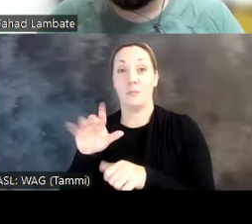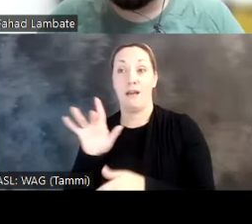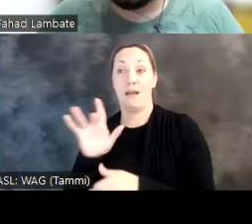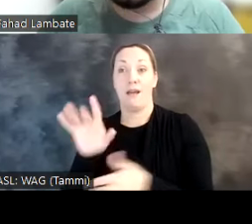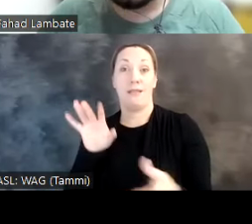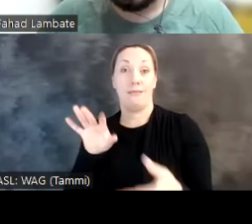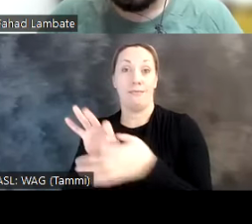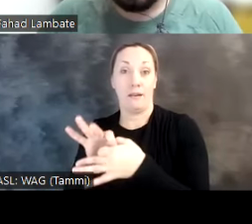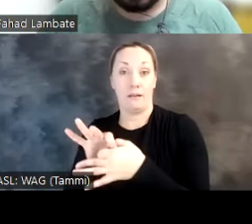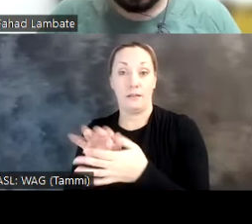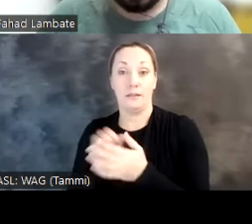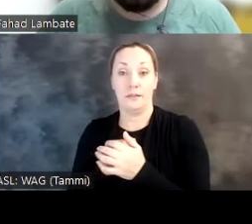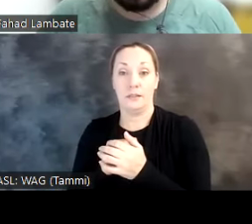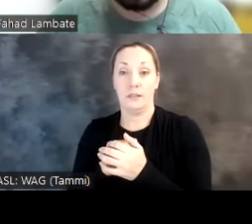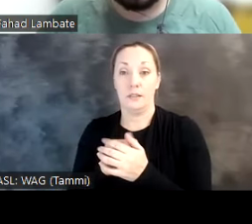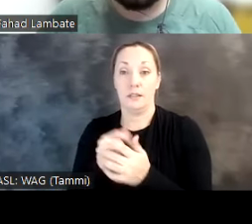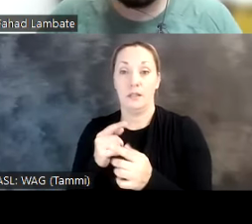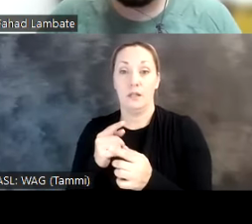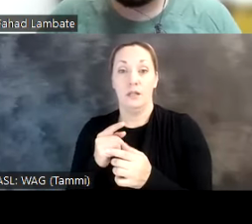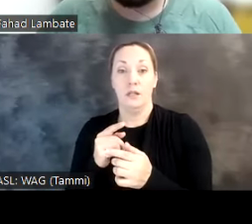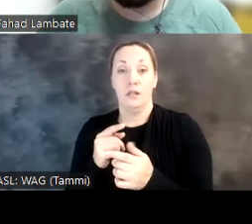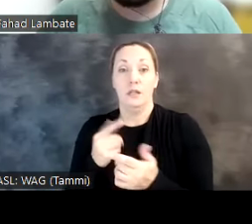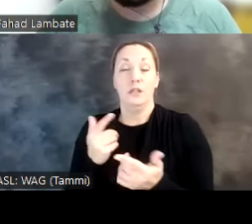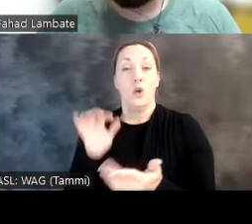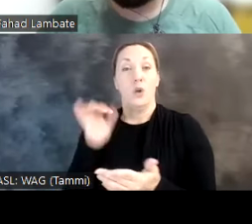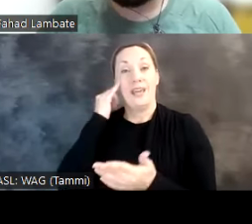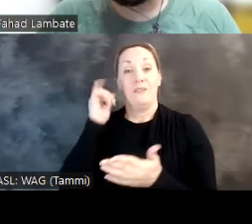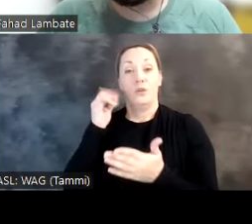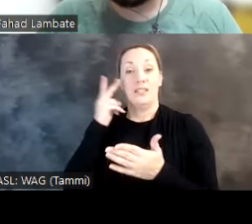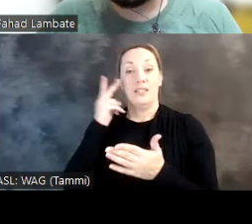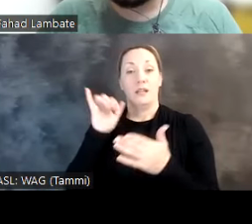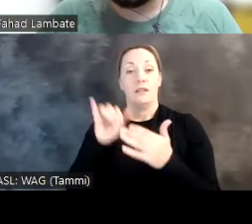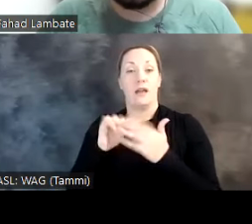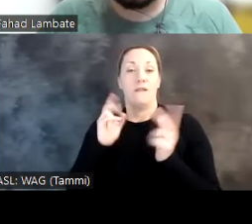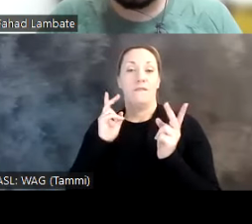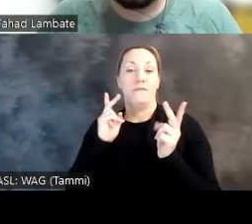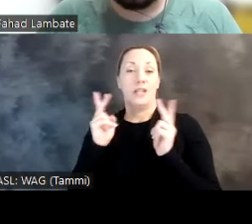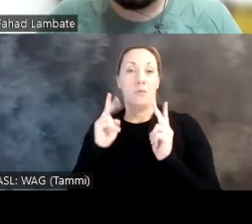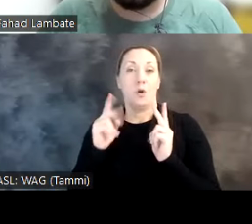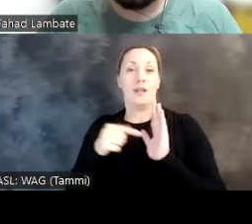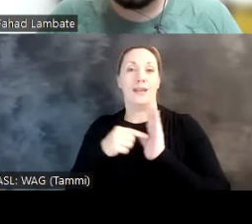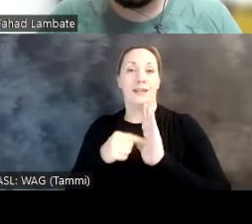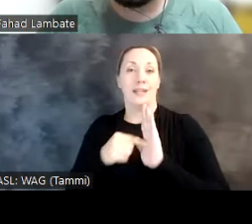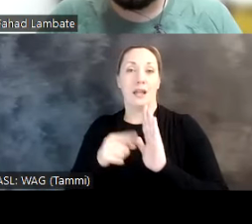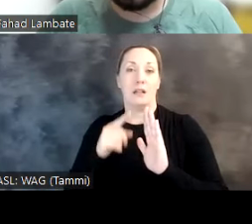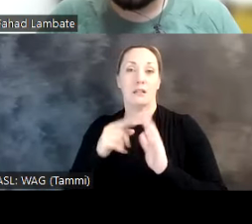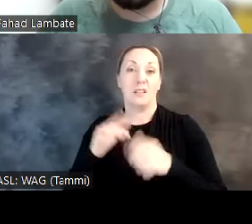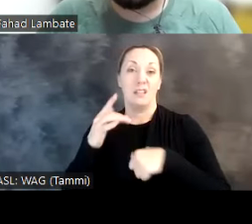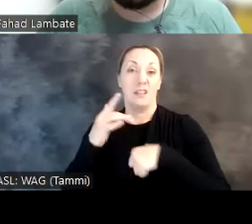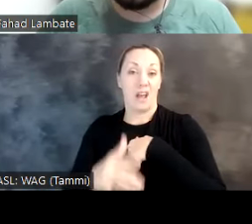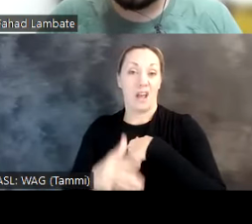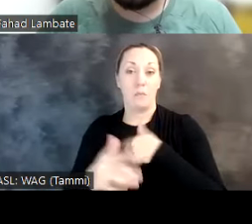currently focused. If we see this particular visible focus indicator that is available, it's